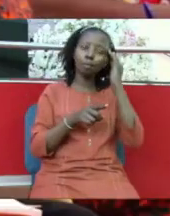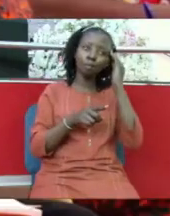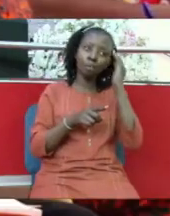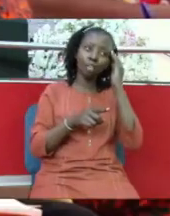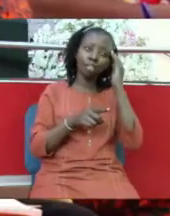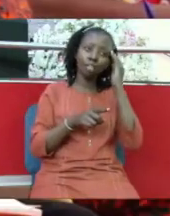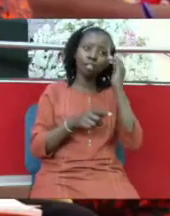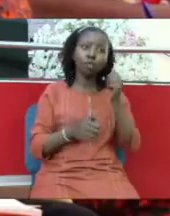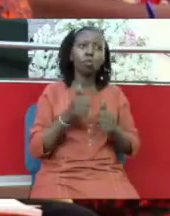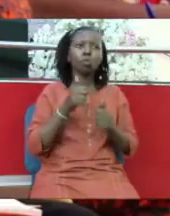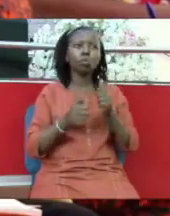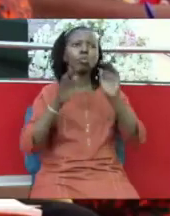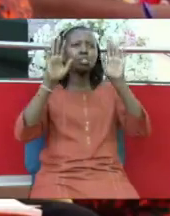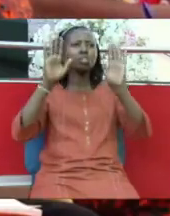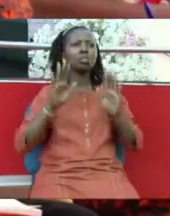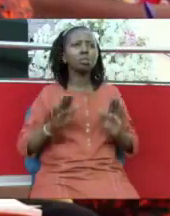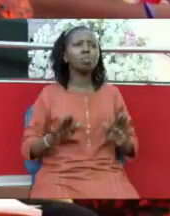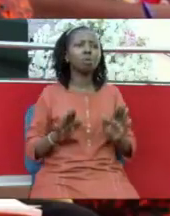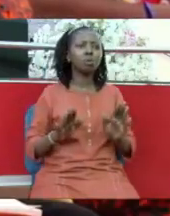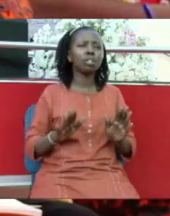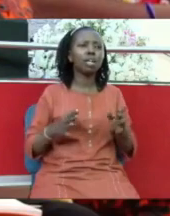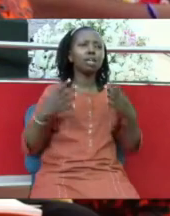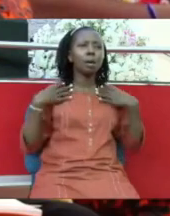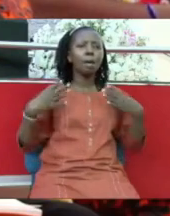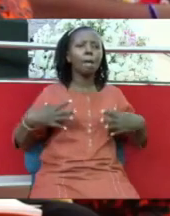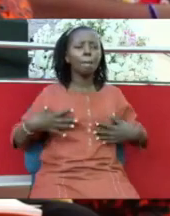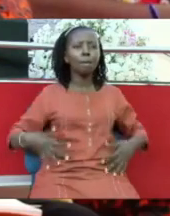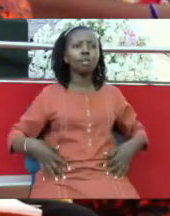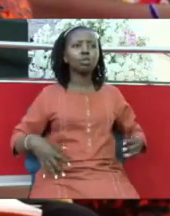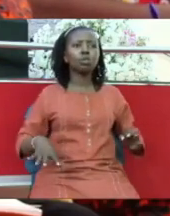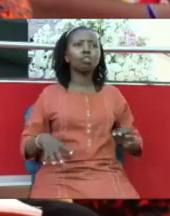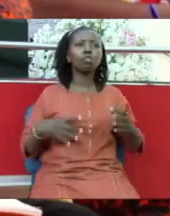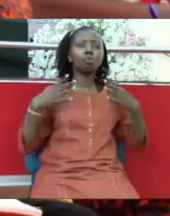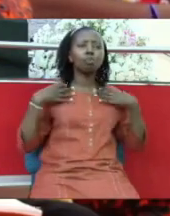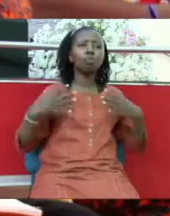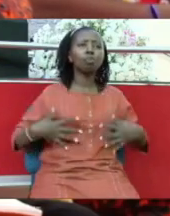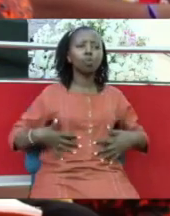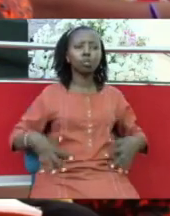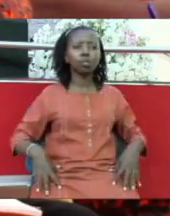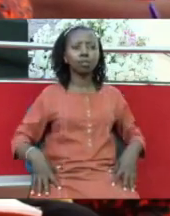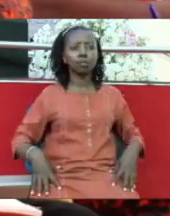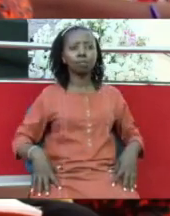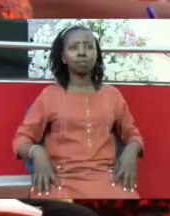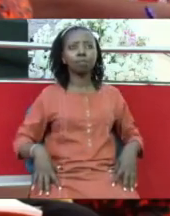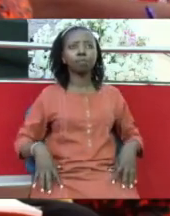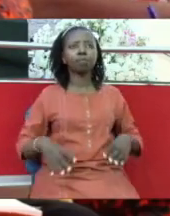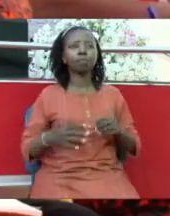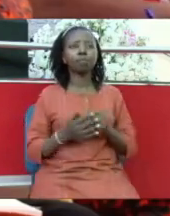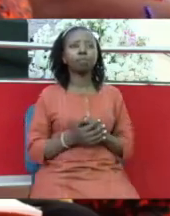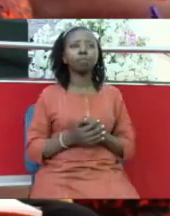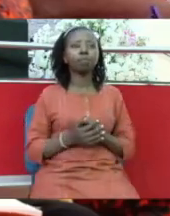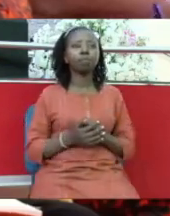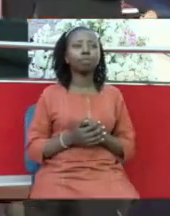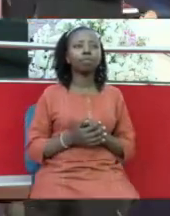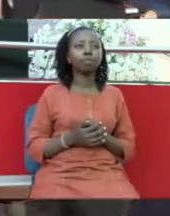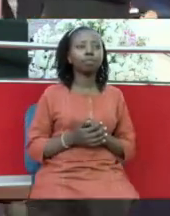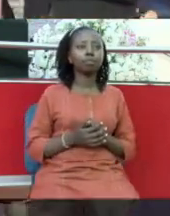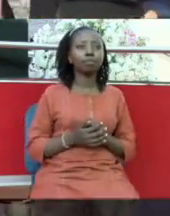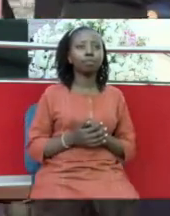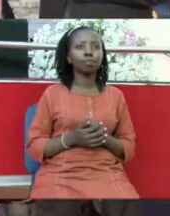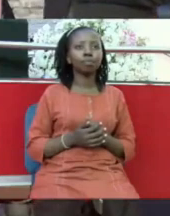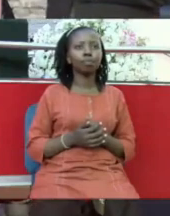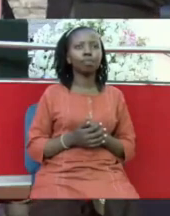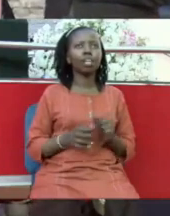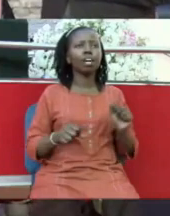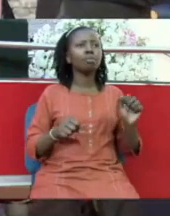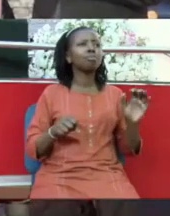vital organs, the engine that drives the rest of the person. Ambavyo ni viungo muhimu sana vinavyodhibiti mambo mengine ya binadamu. Most